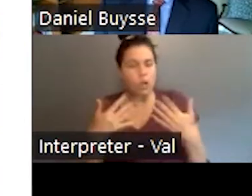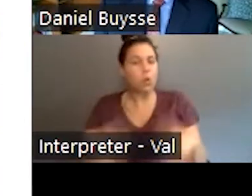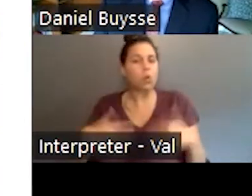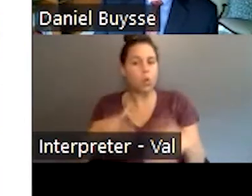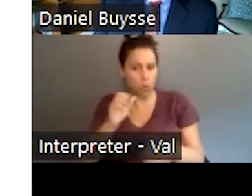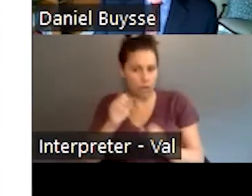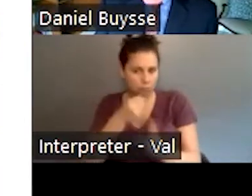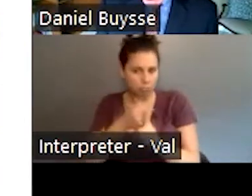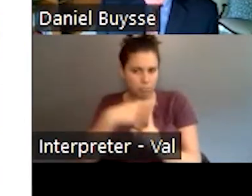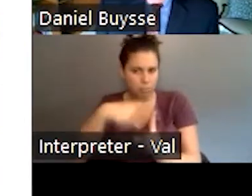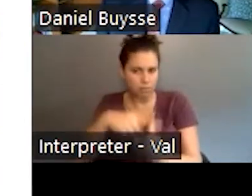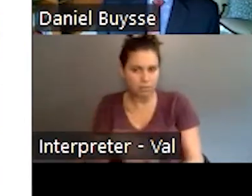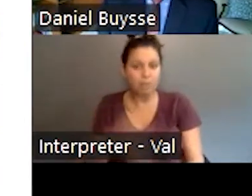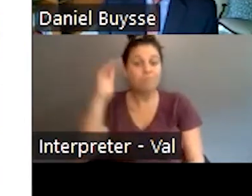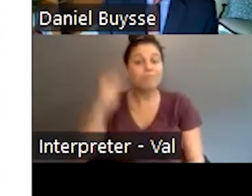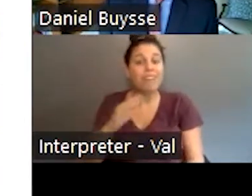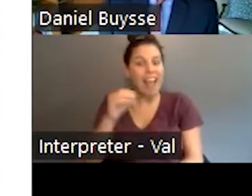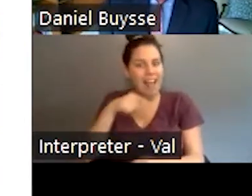some novel treatment targets.